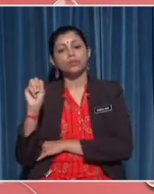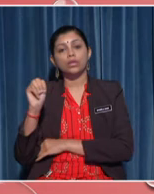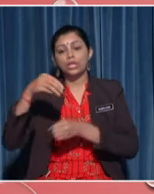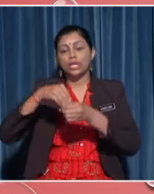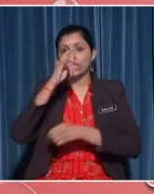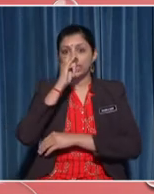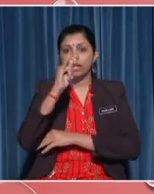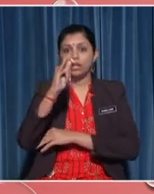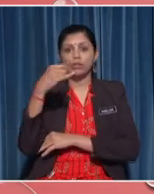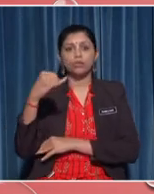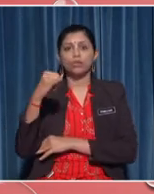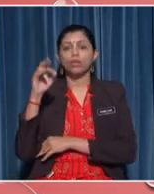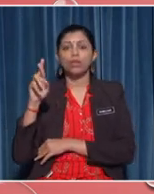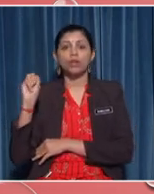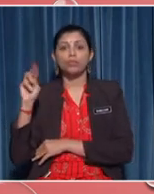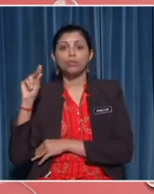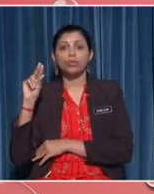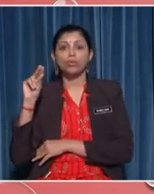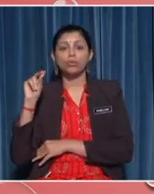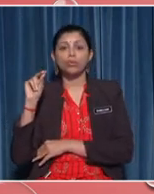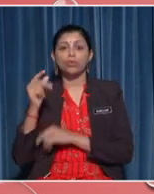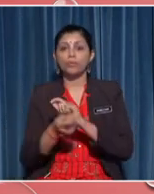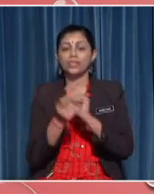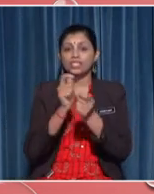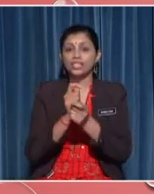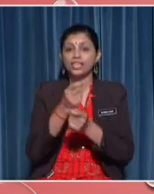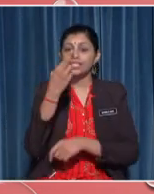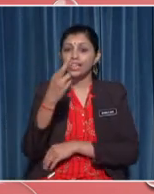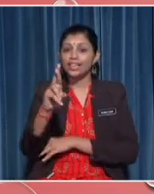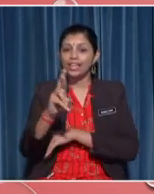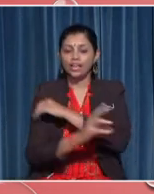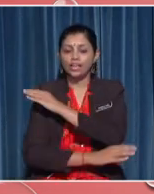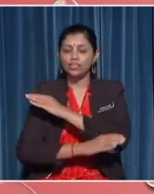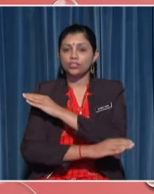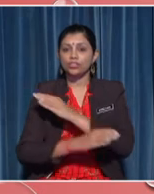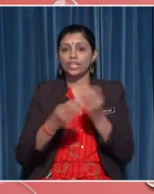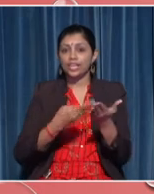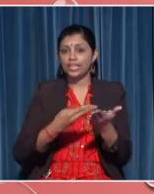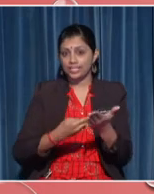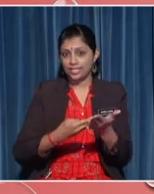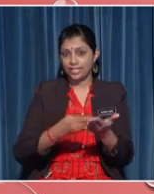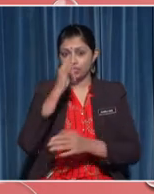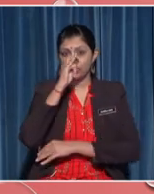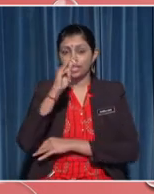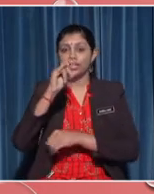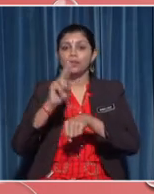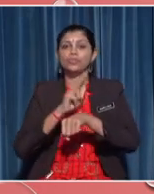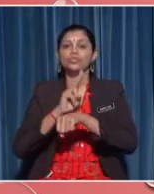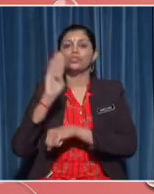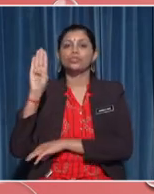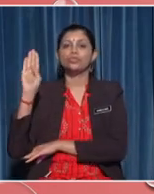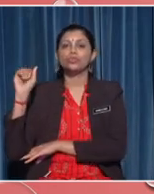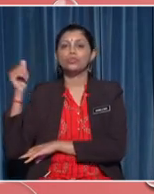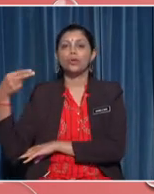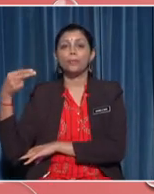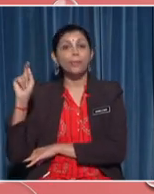Malaysia. We need to use their currency. So, we have to